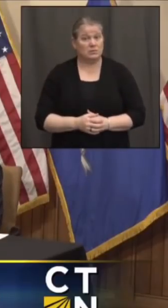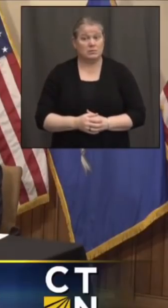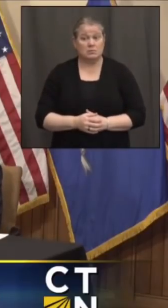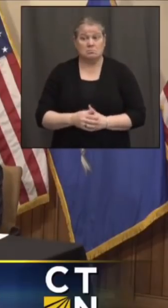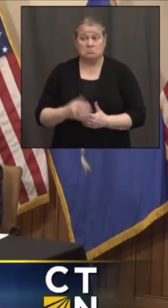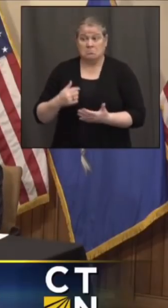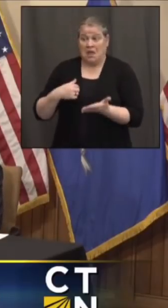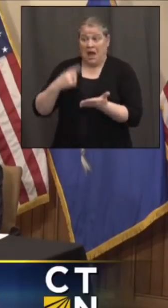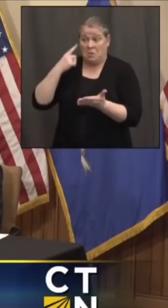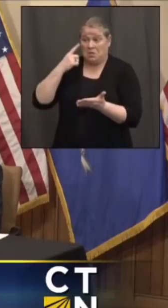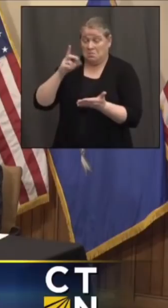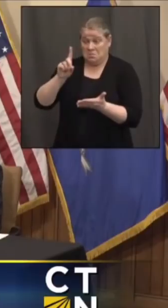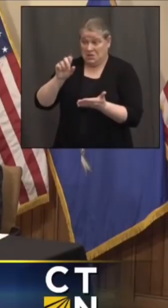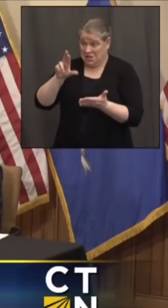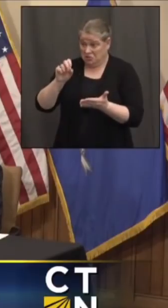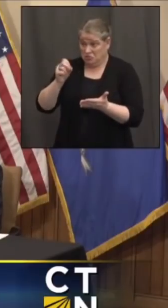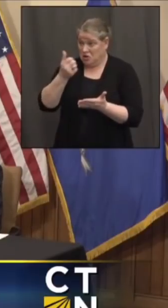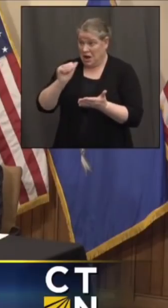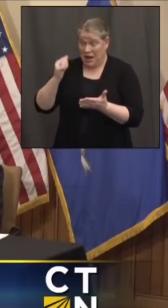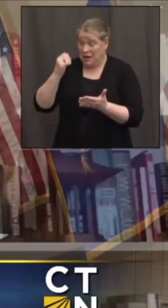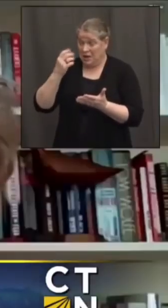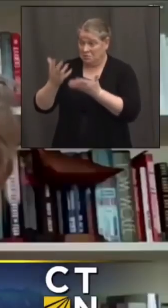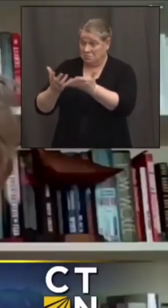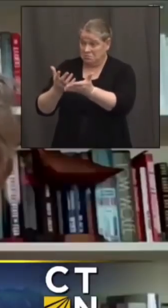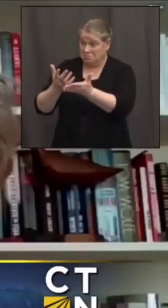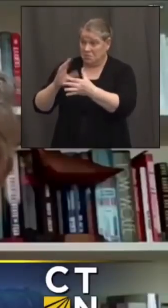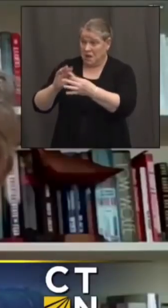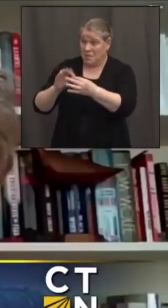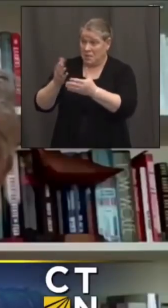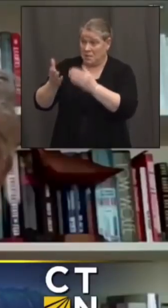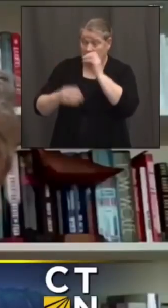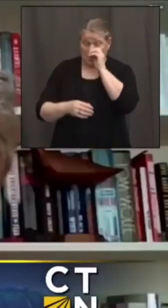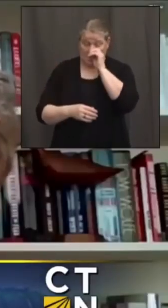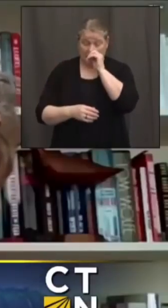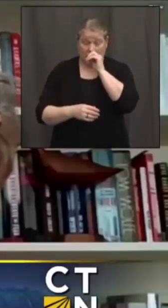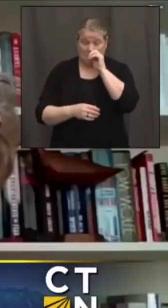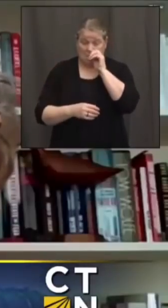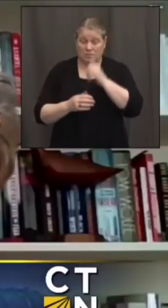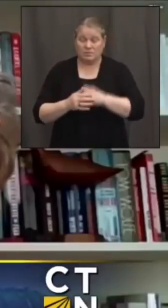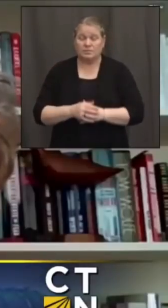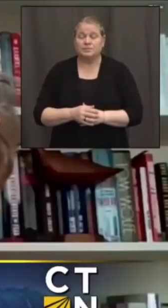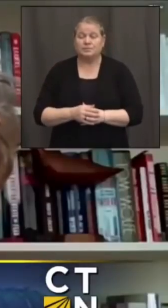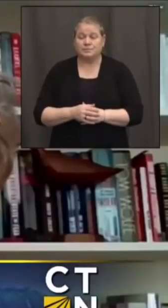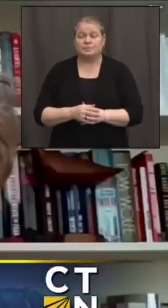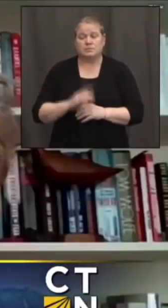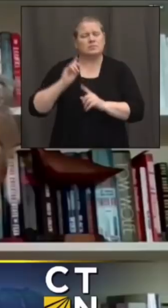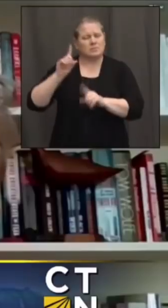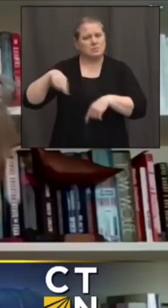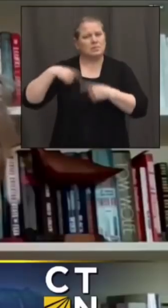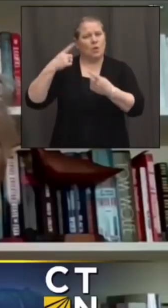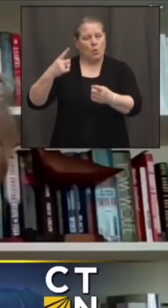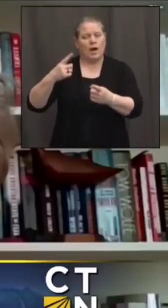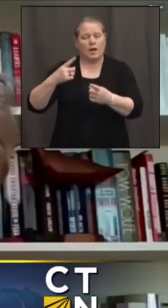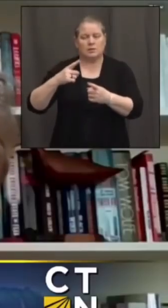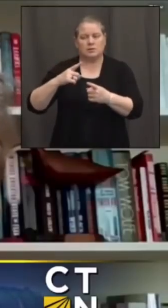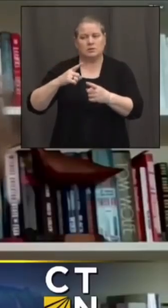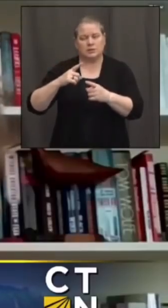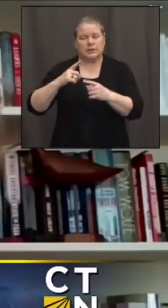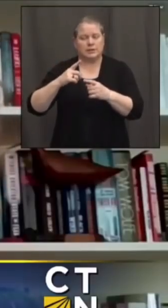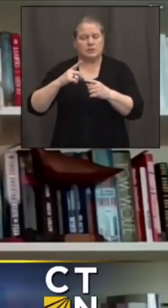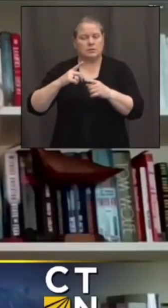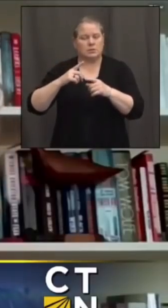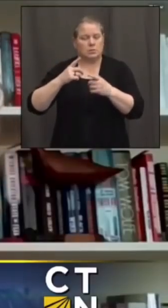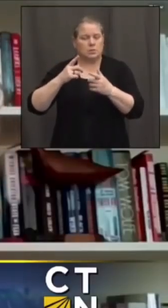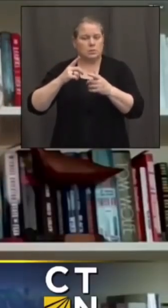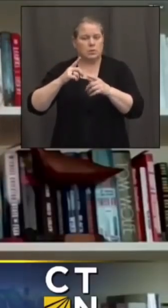Josh? Yeah, so it's been a little bit since we did a seroprevalence survey in Connecticut, but there's no reason